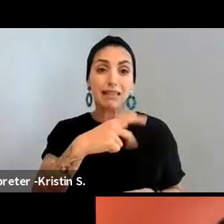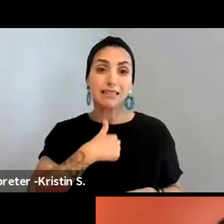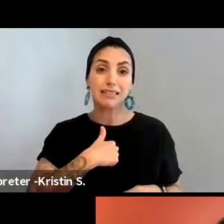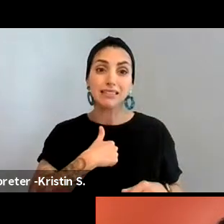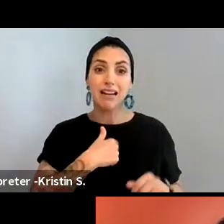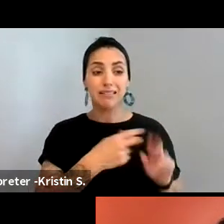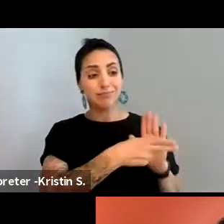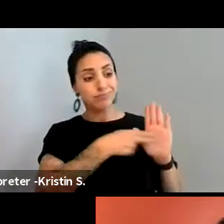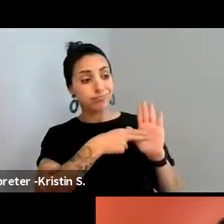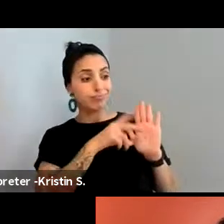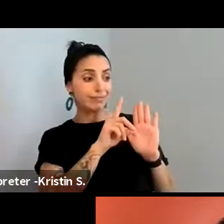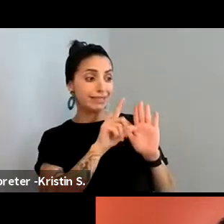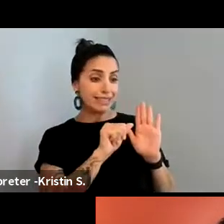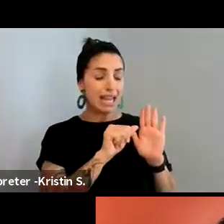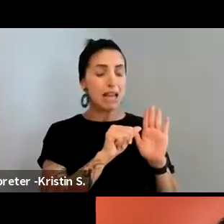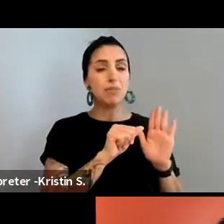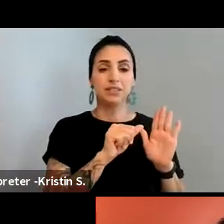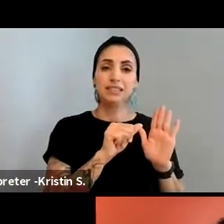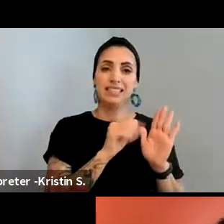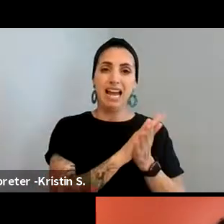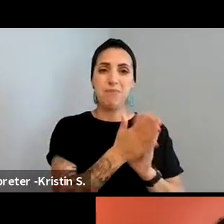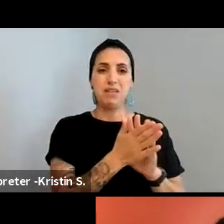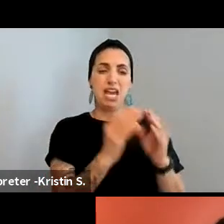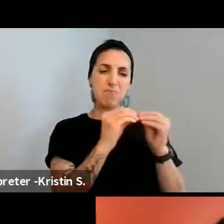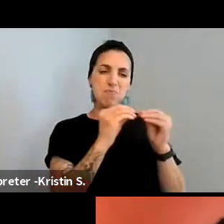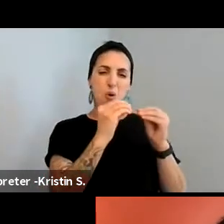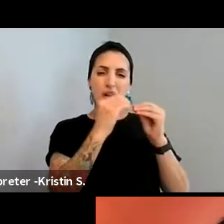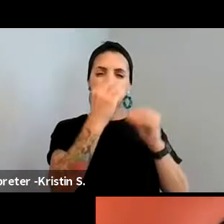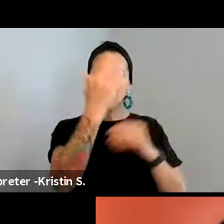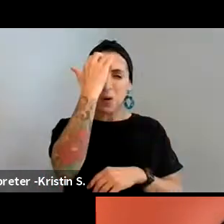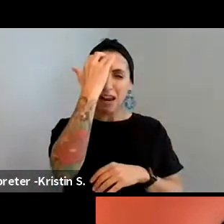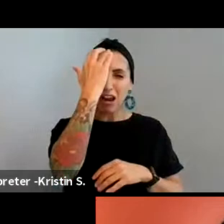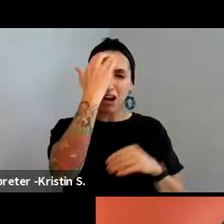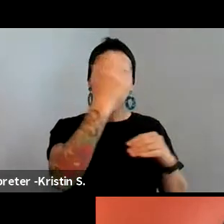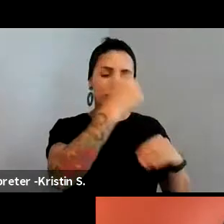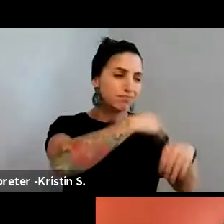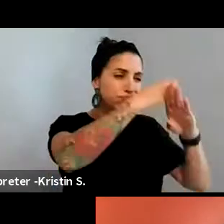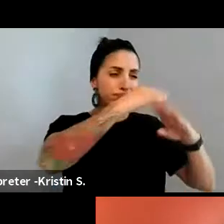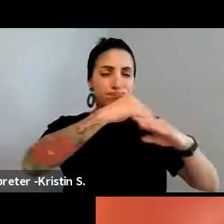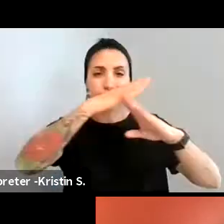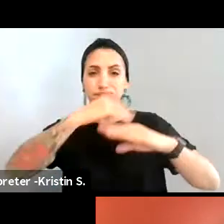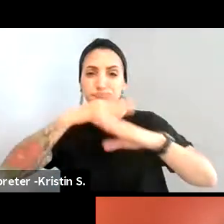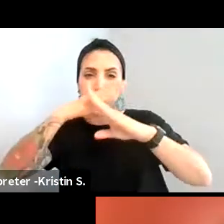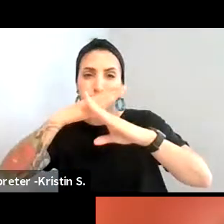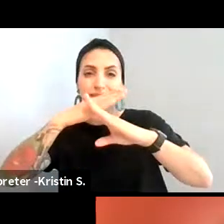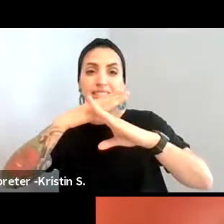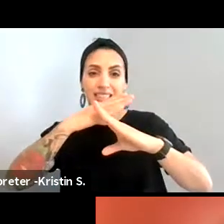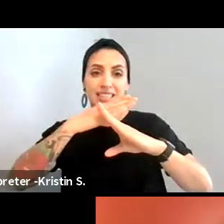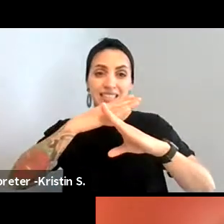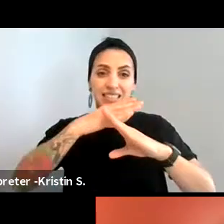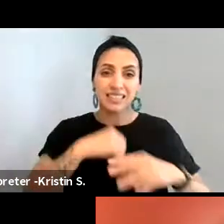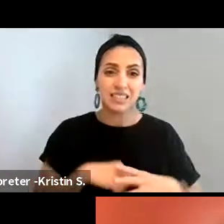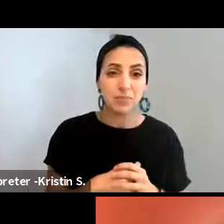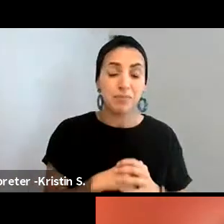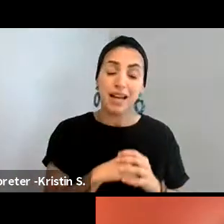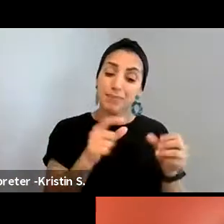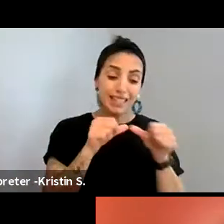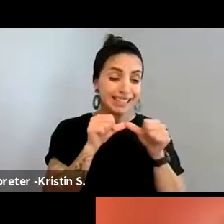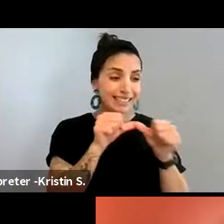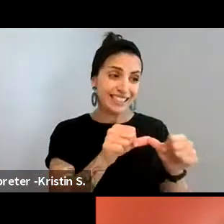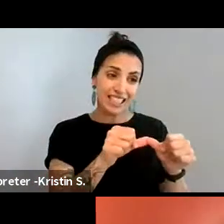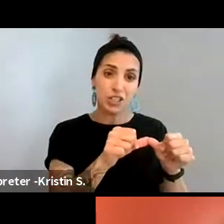knew became more aware of the barriers that I had to face and that I continue to face.